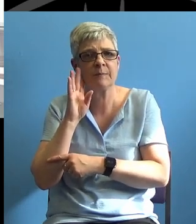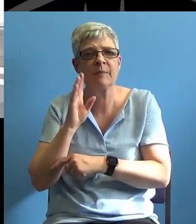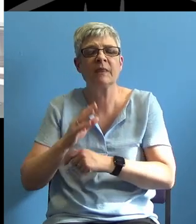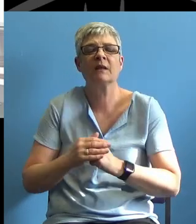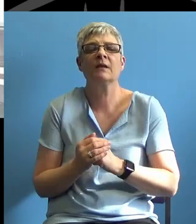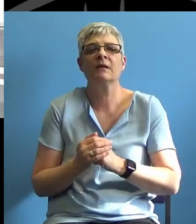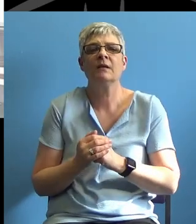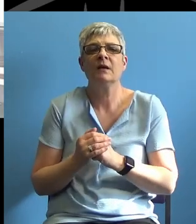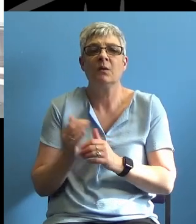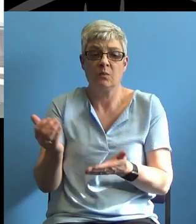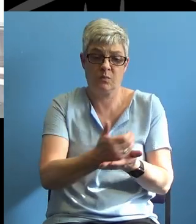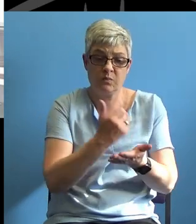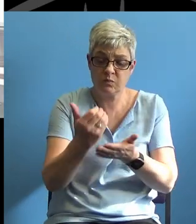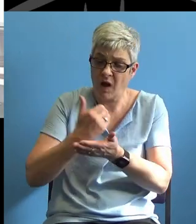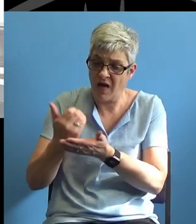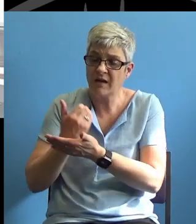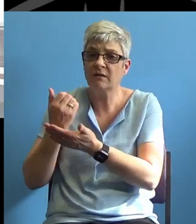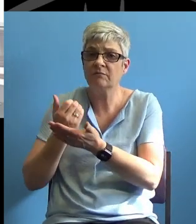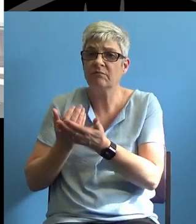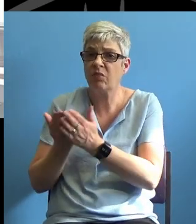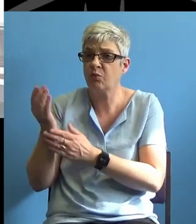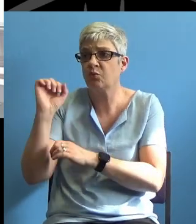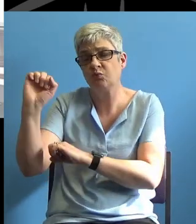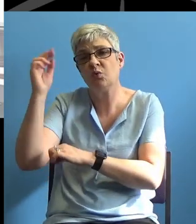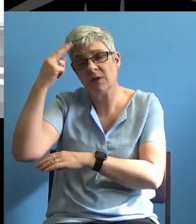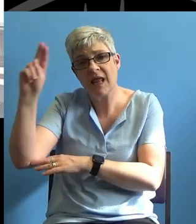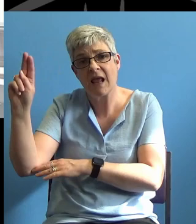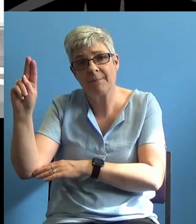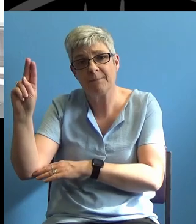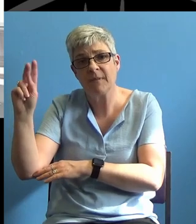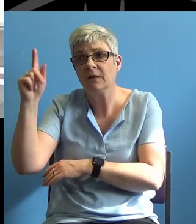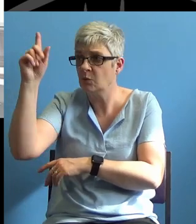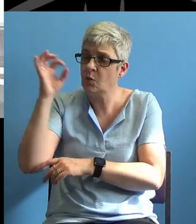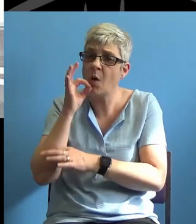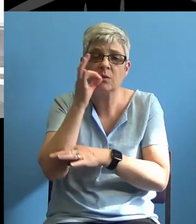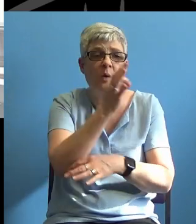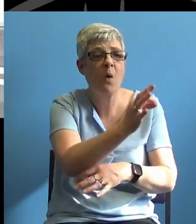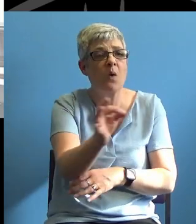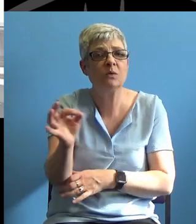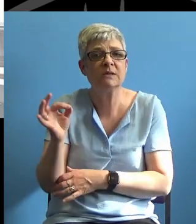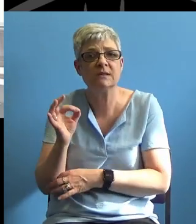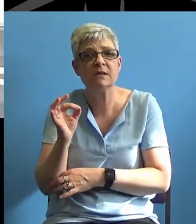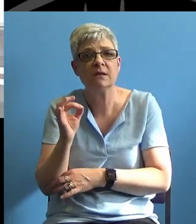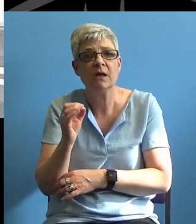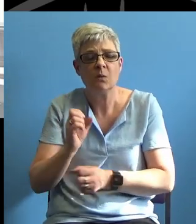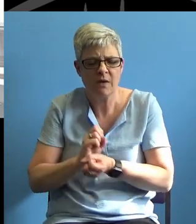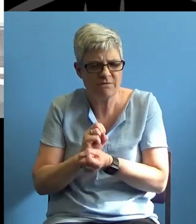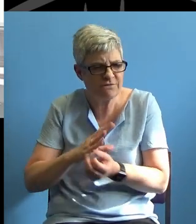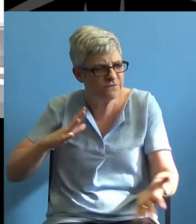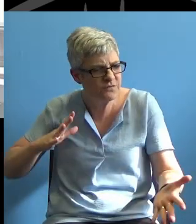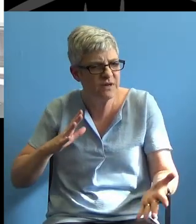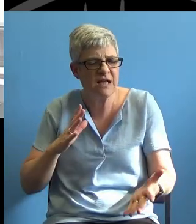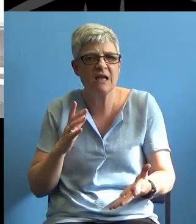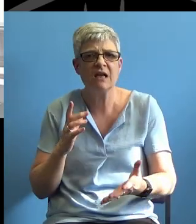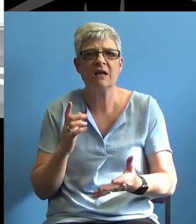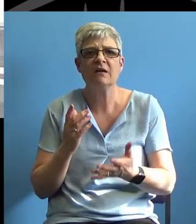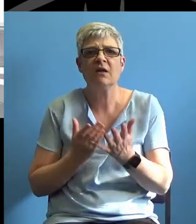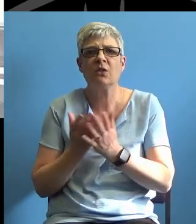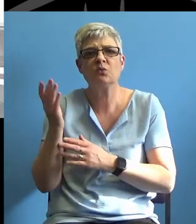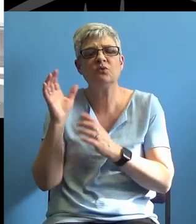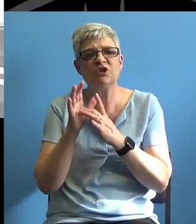We gather here today in your name, called by God, set free from law and sin through you, Jesus.